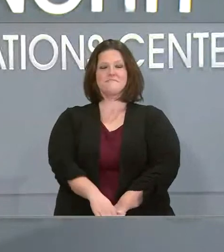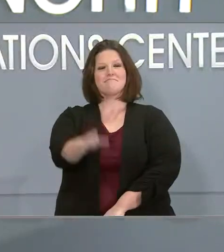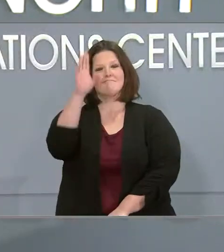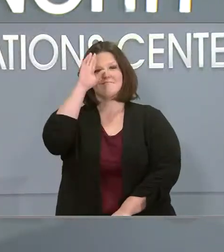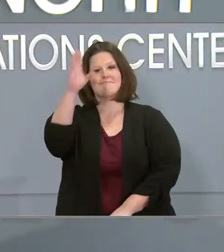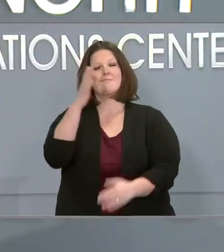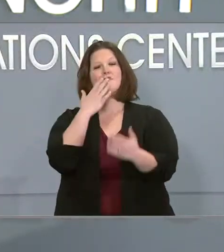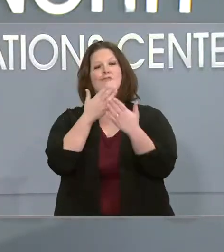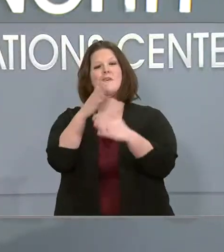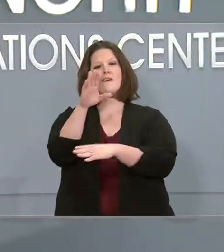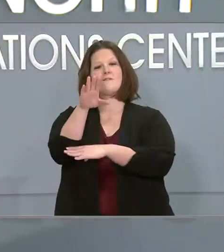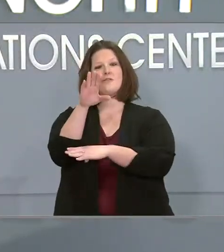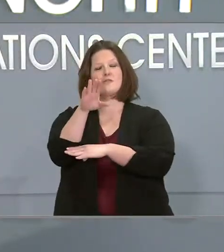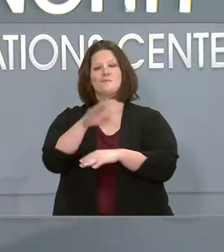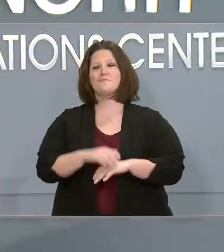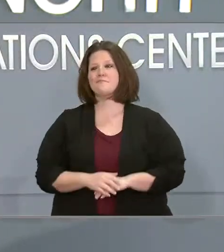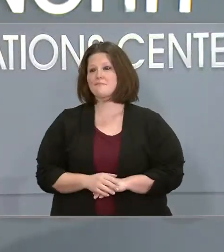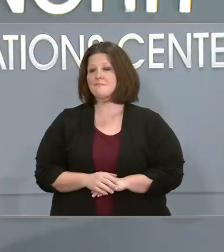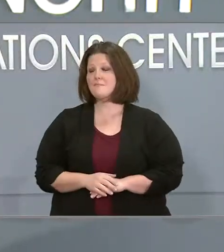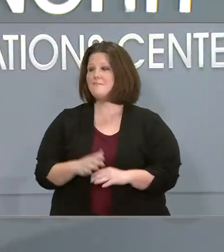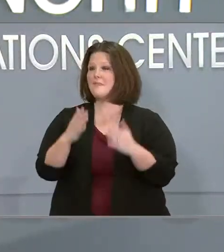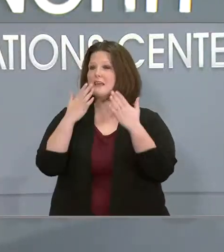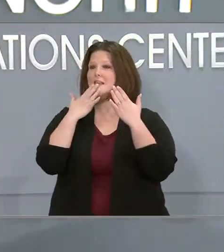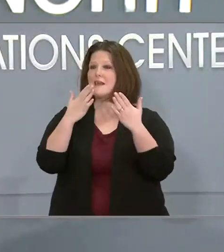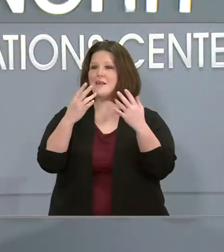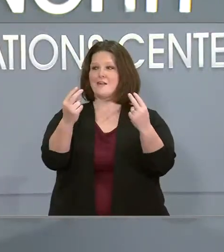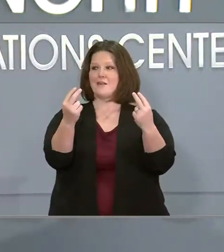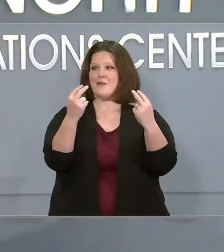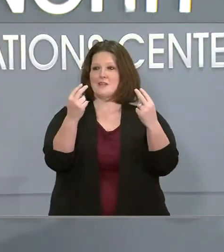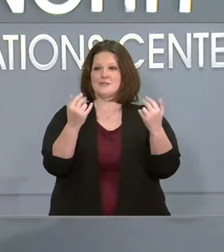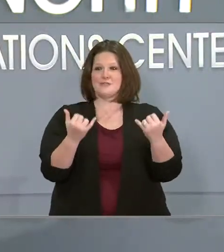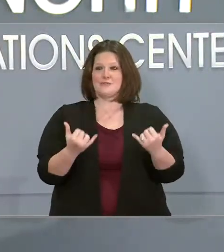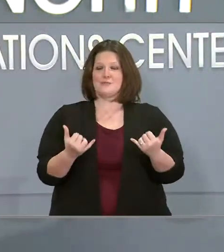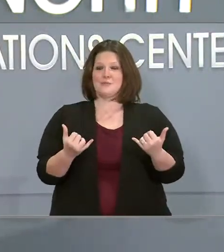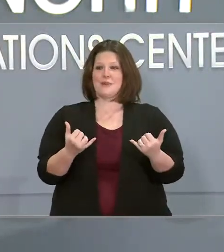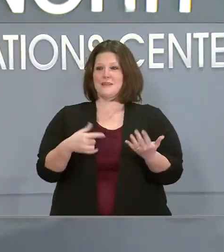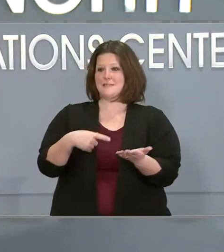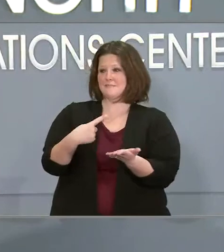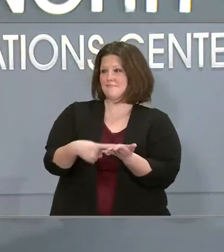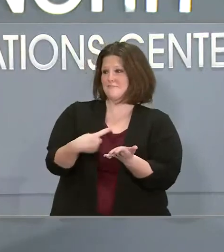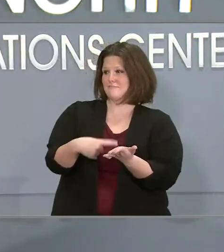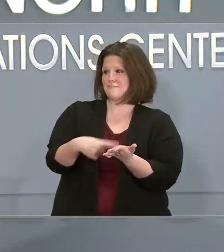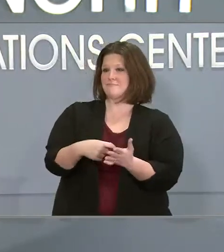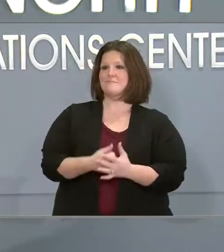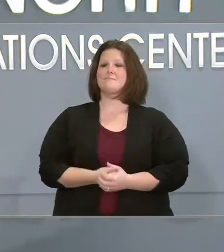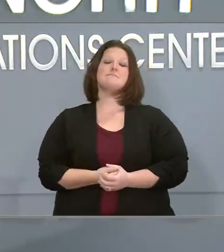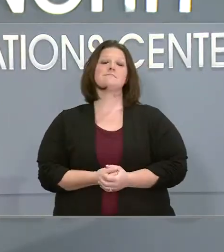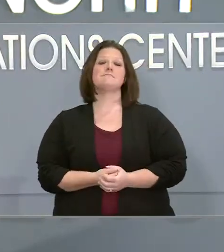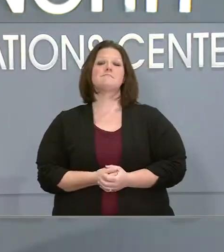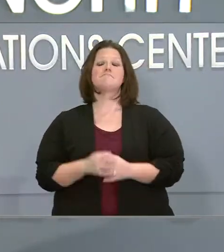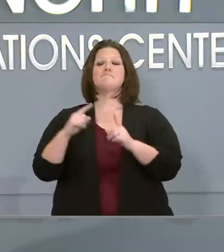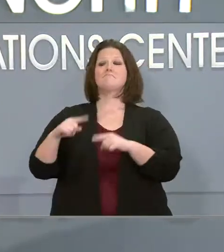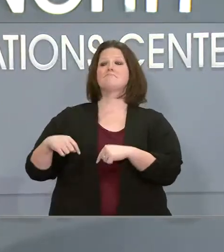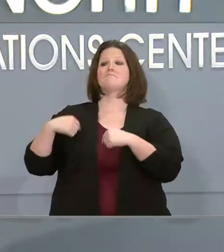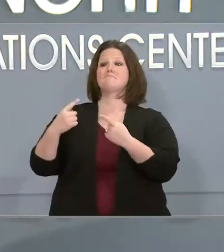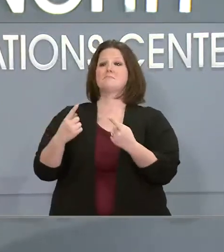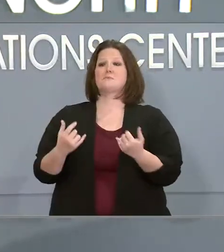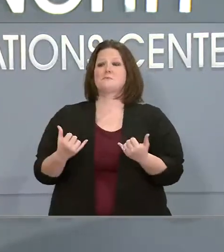Well, good afternoon, everybody, and thank you for joining today's briefing. As of today, we have